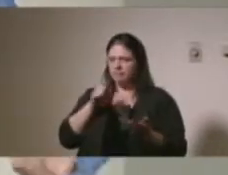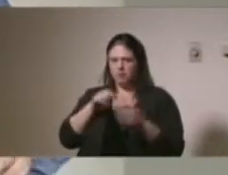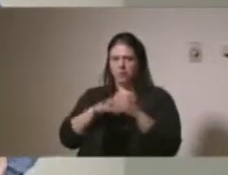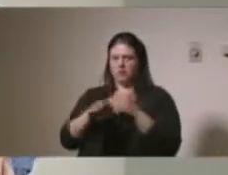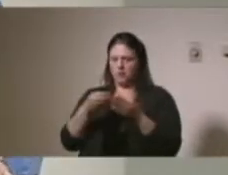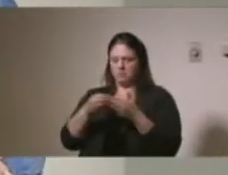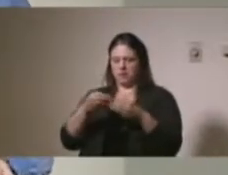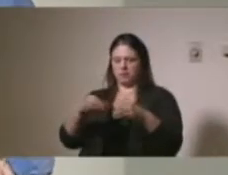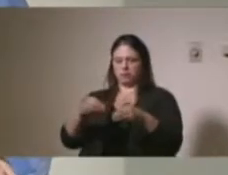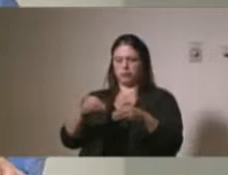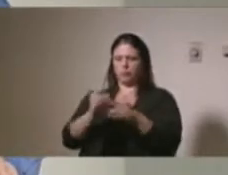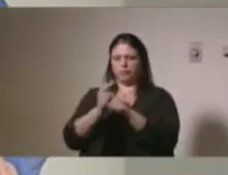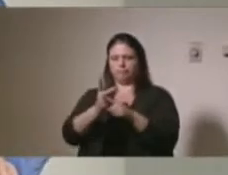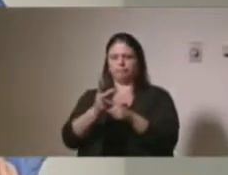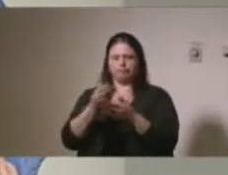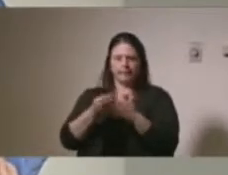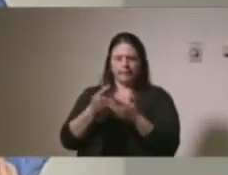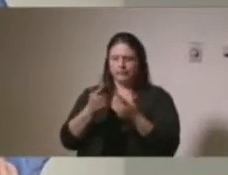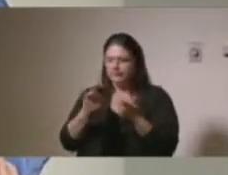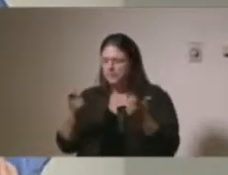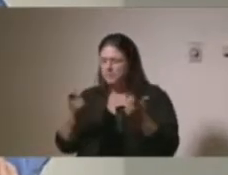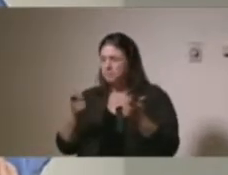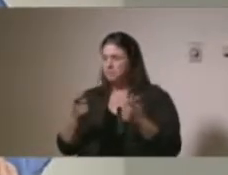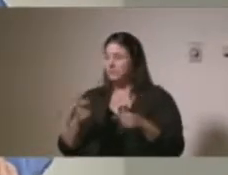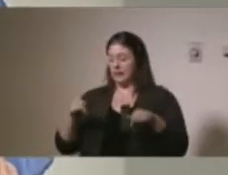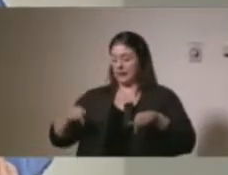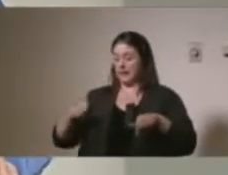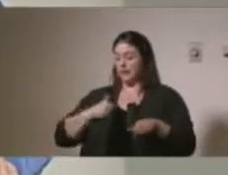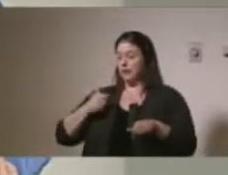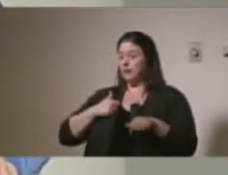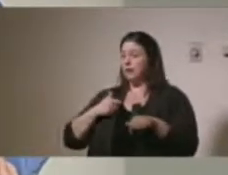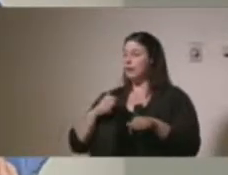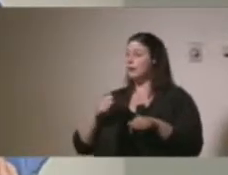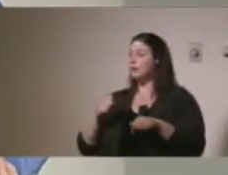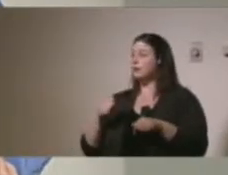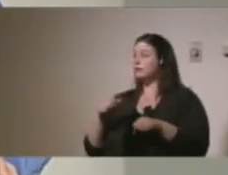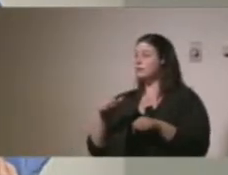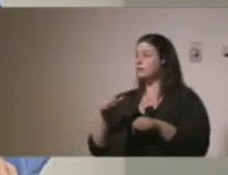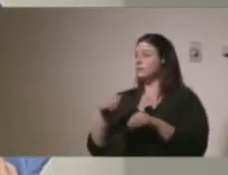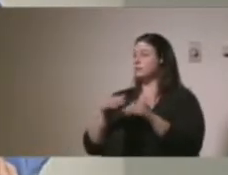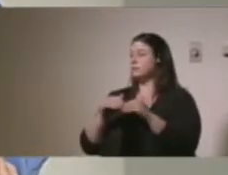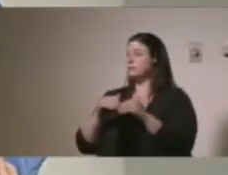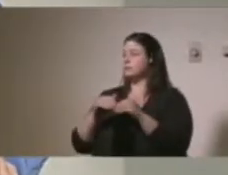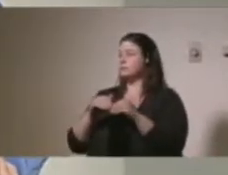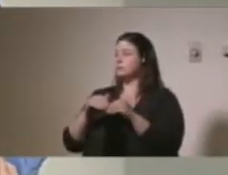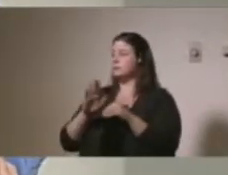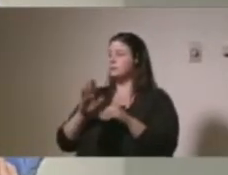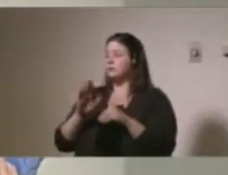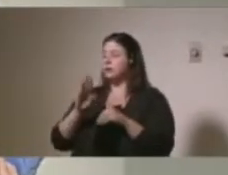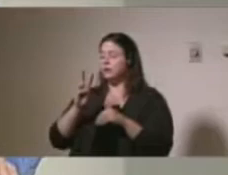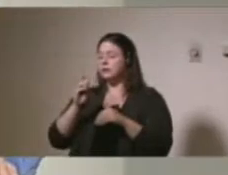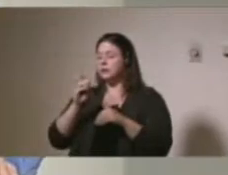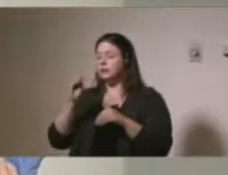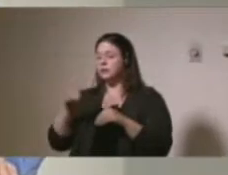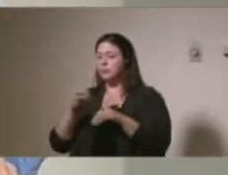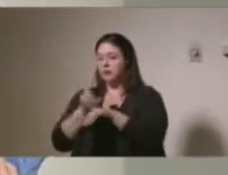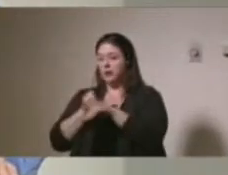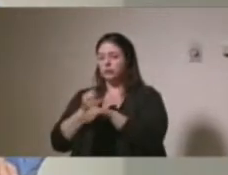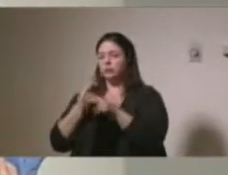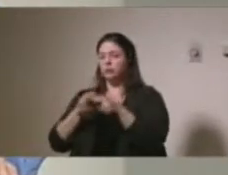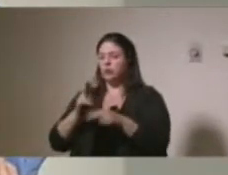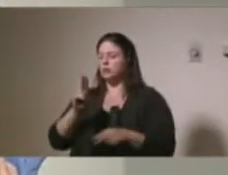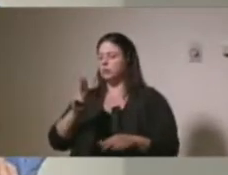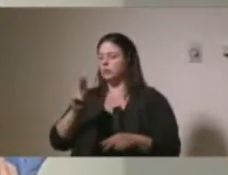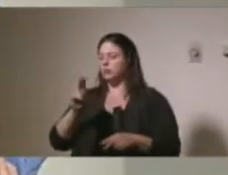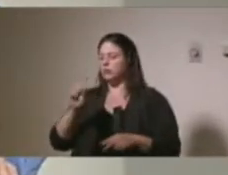in Canada, anything over 60% interest is called usury, and it's actually against the law to charge